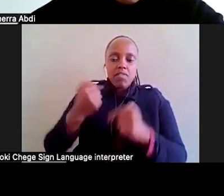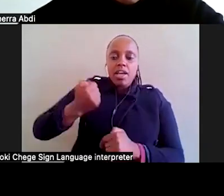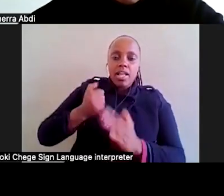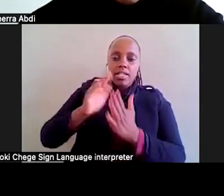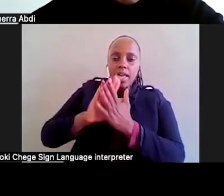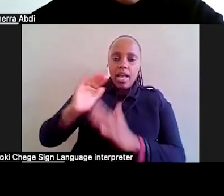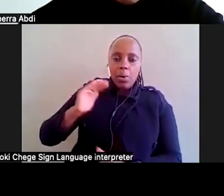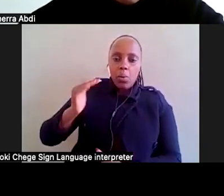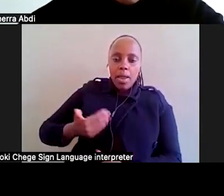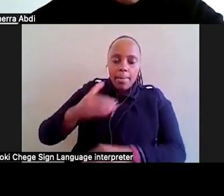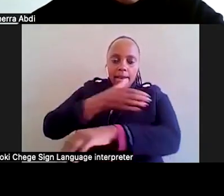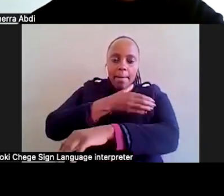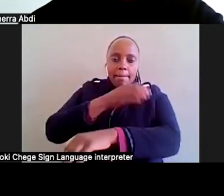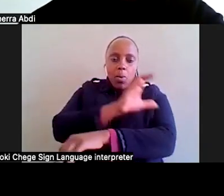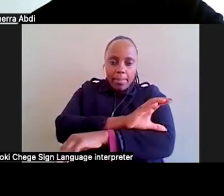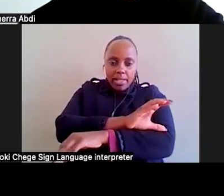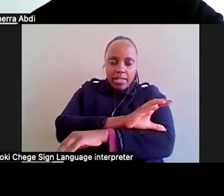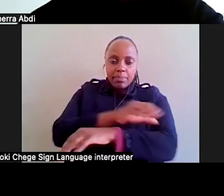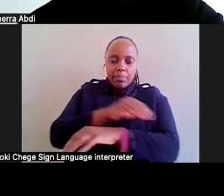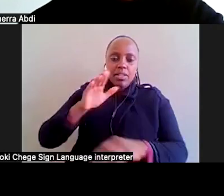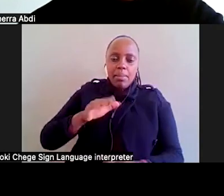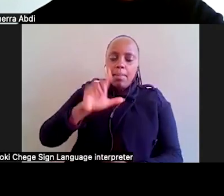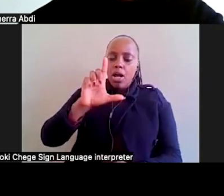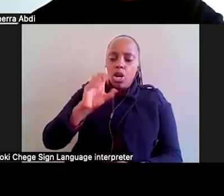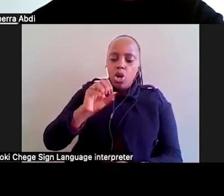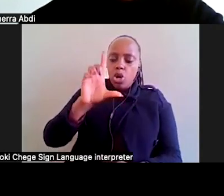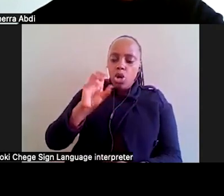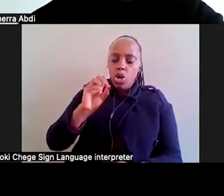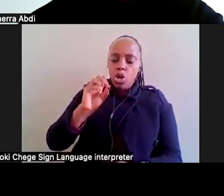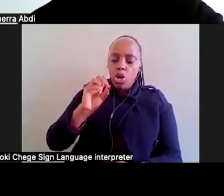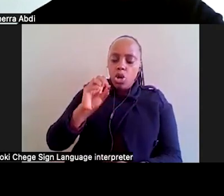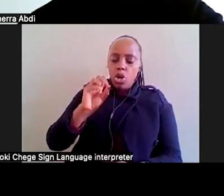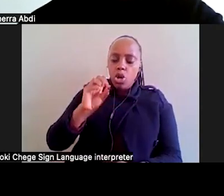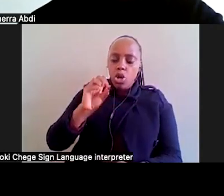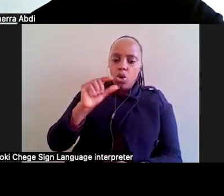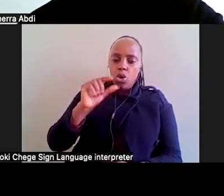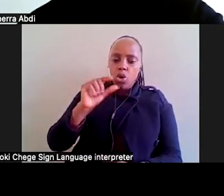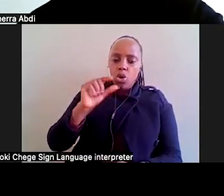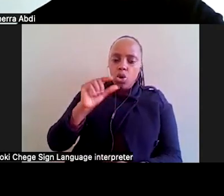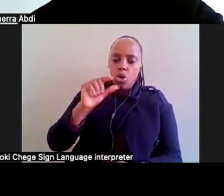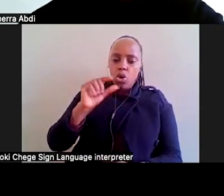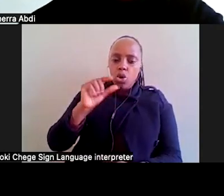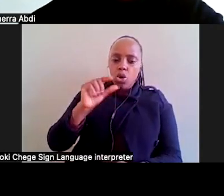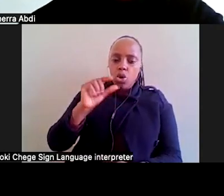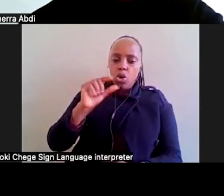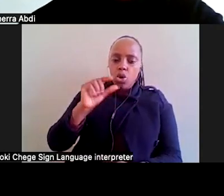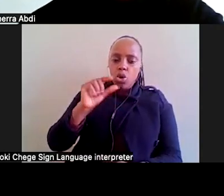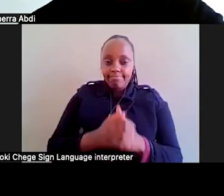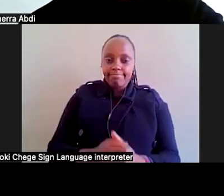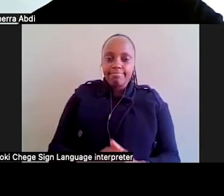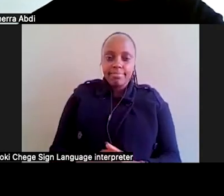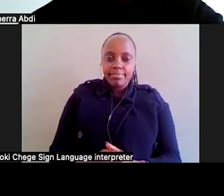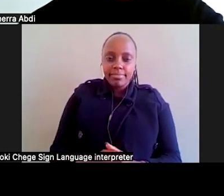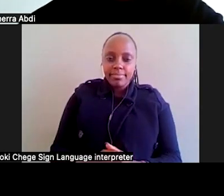women's empowerment. Madam Loloju, kindly let us know what strategies has